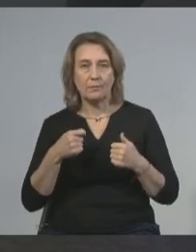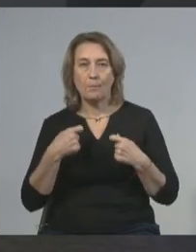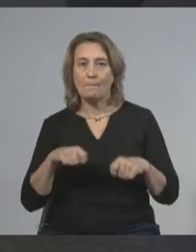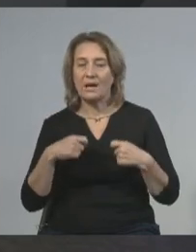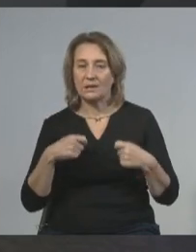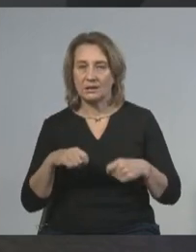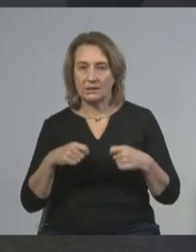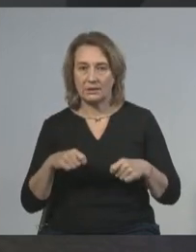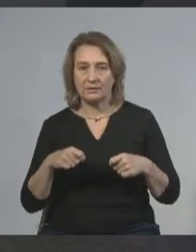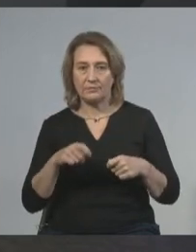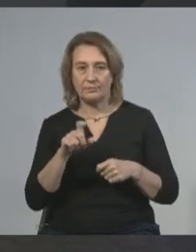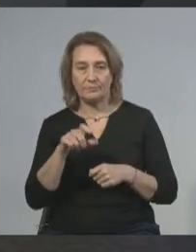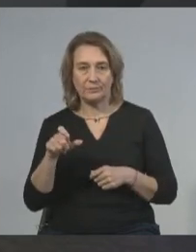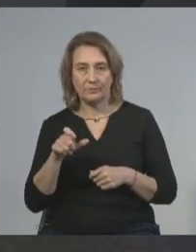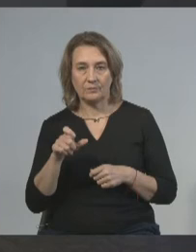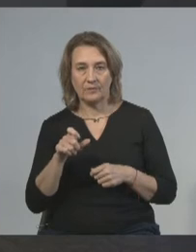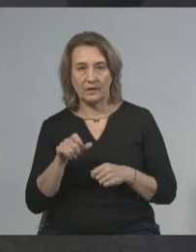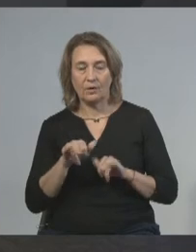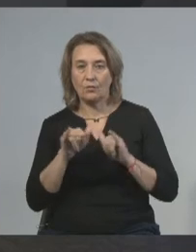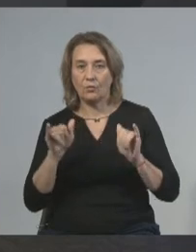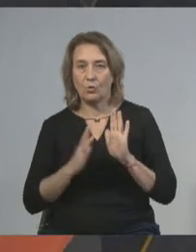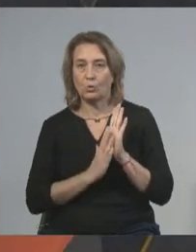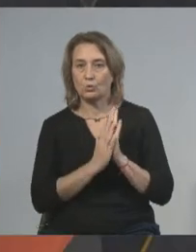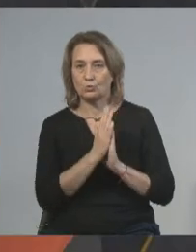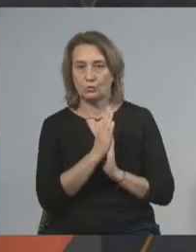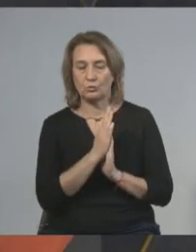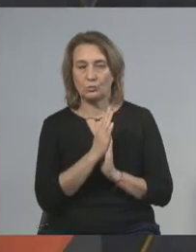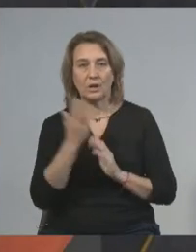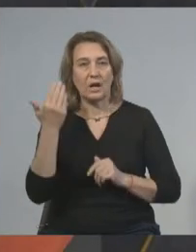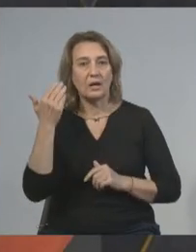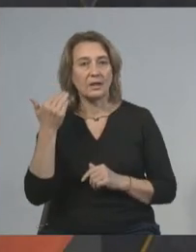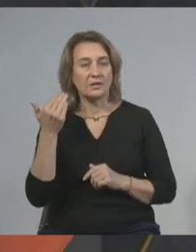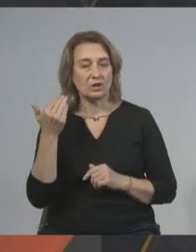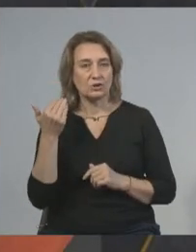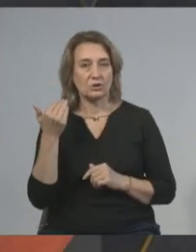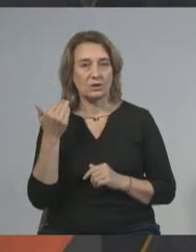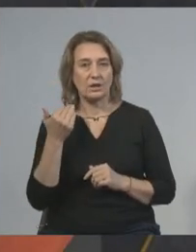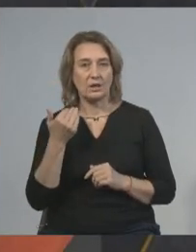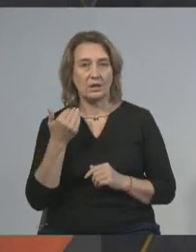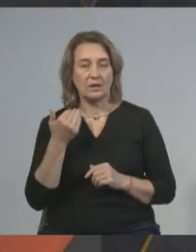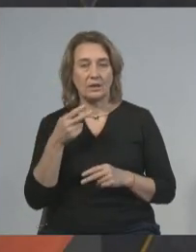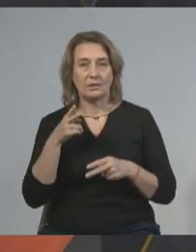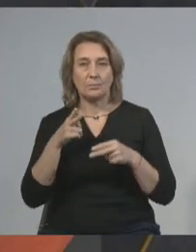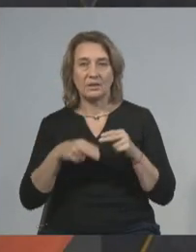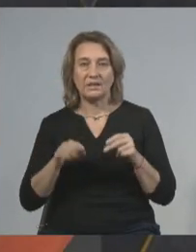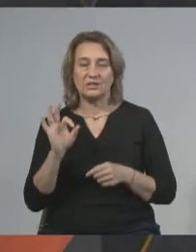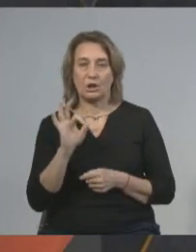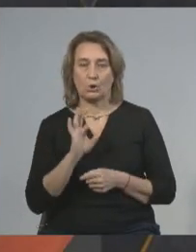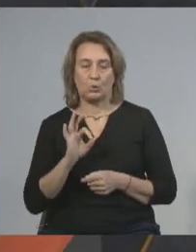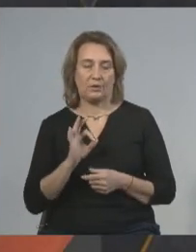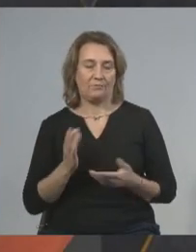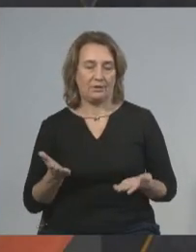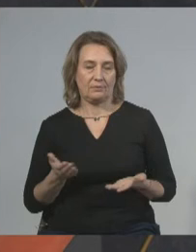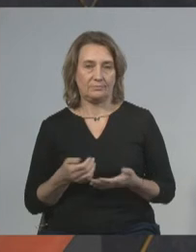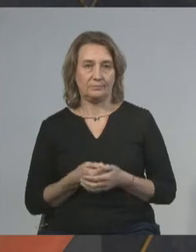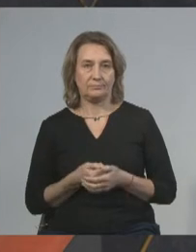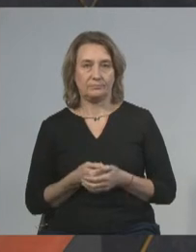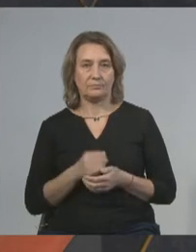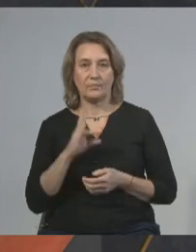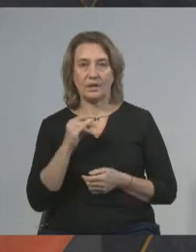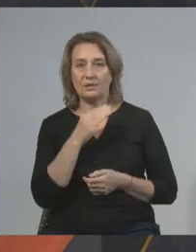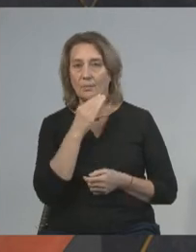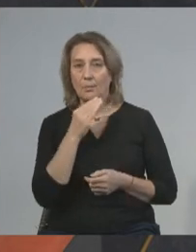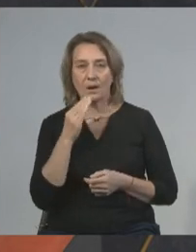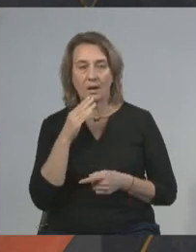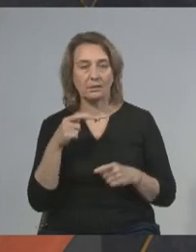smart of the market managers is their skills are growing at the at the end of